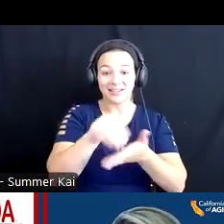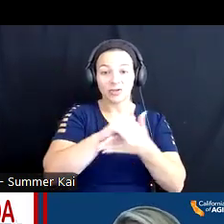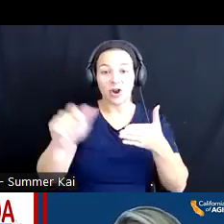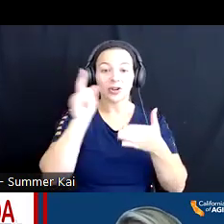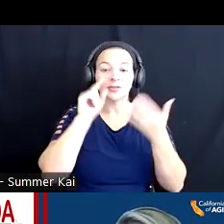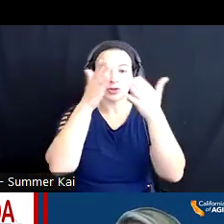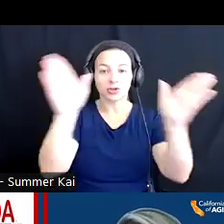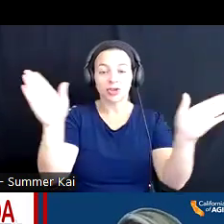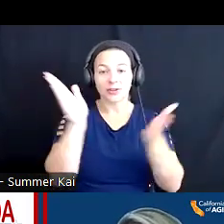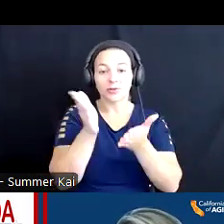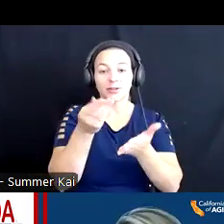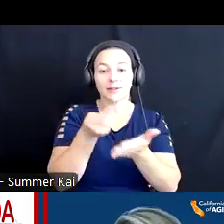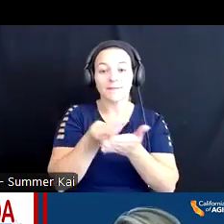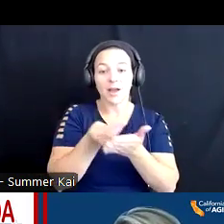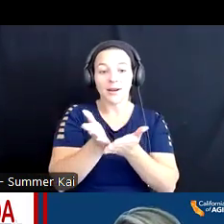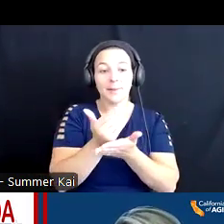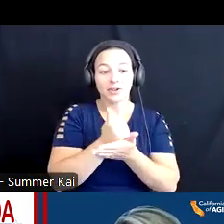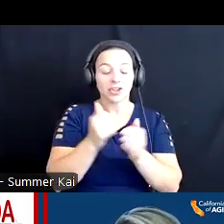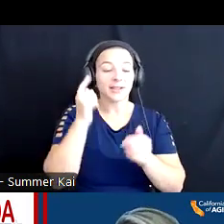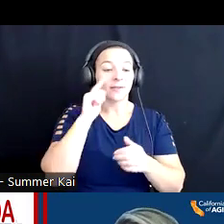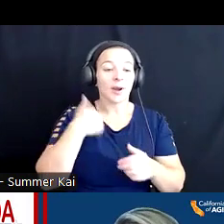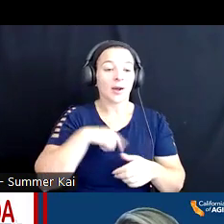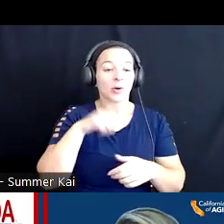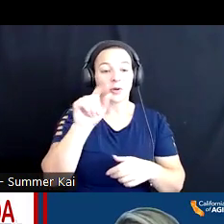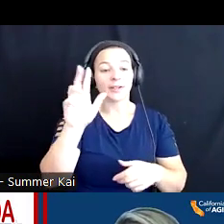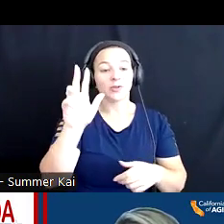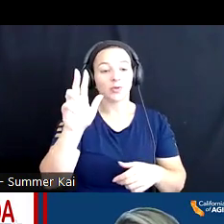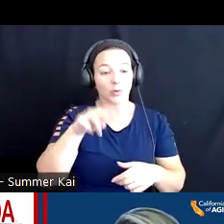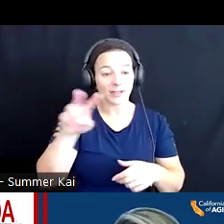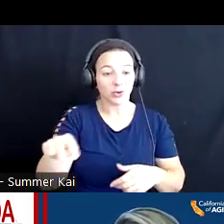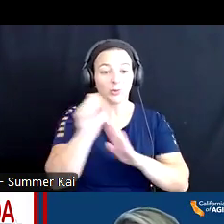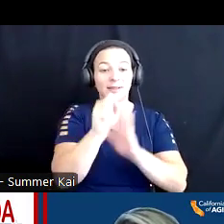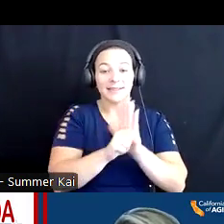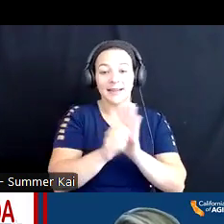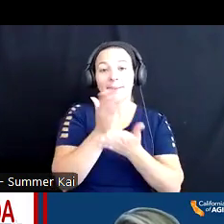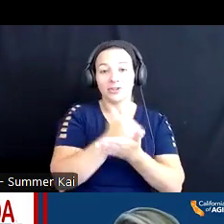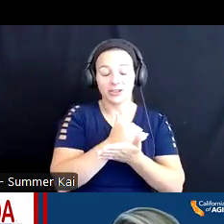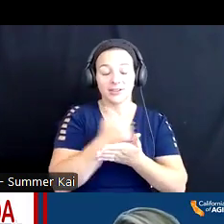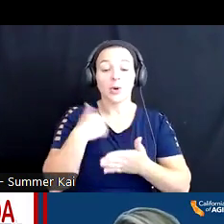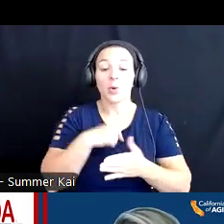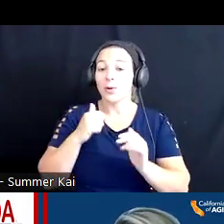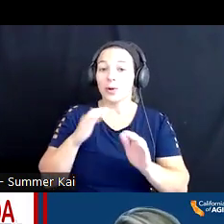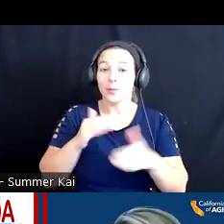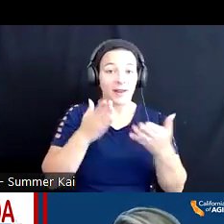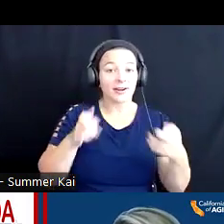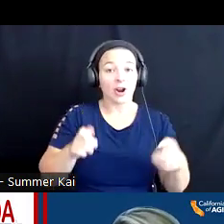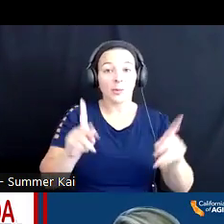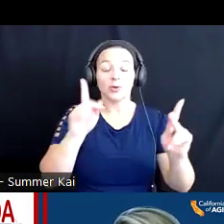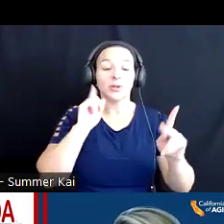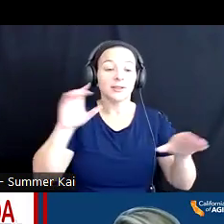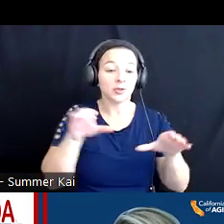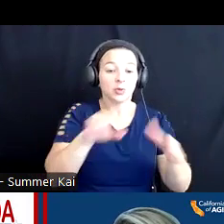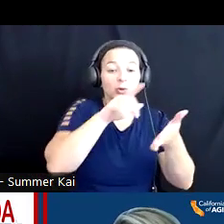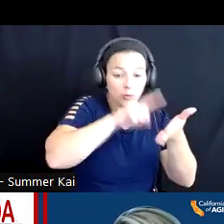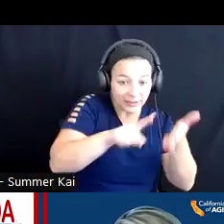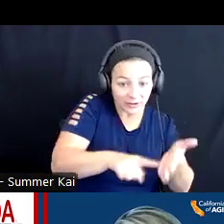funding in the 2022 state budget. And we were given the ability to conduct research and analyses